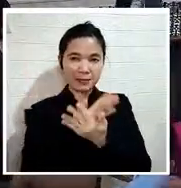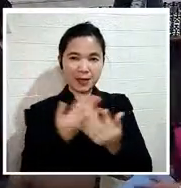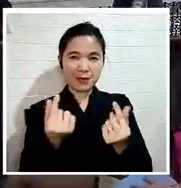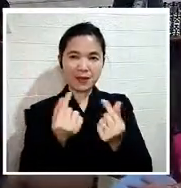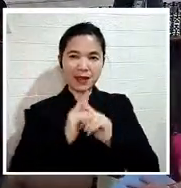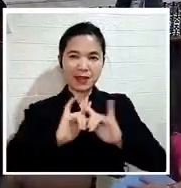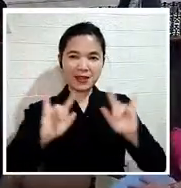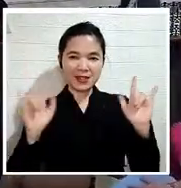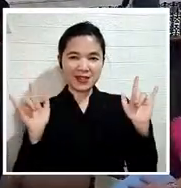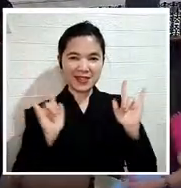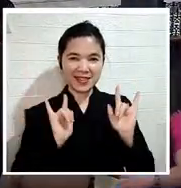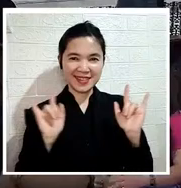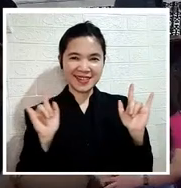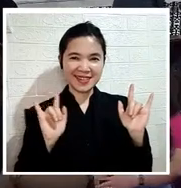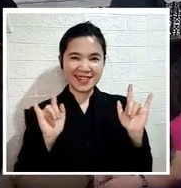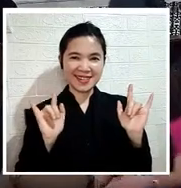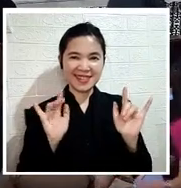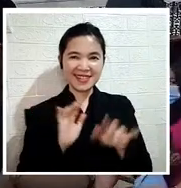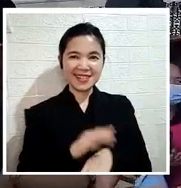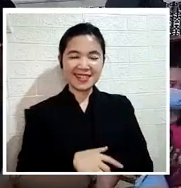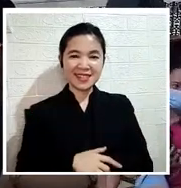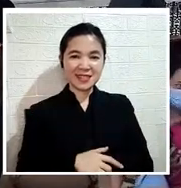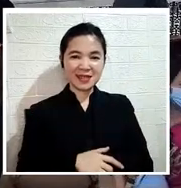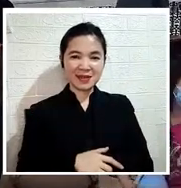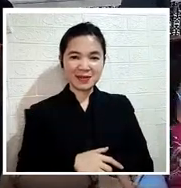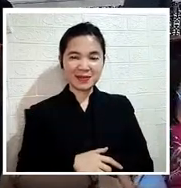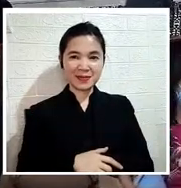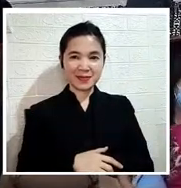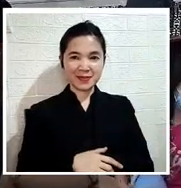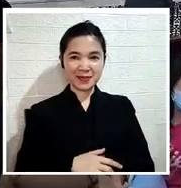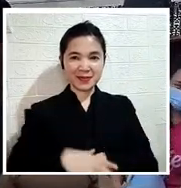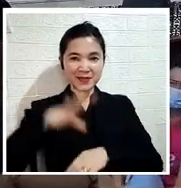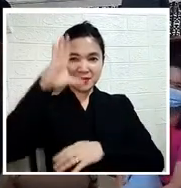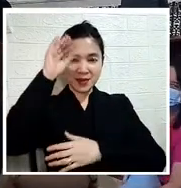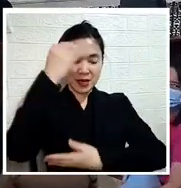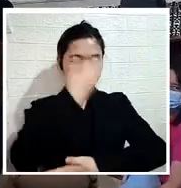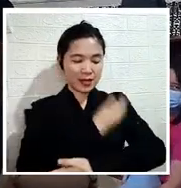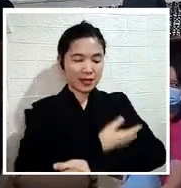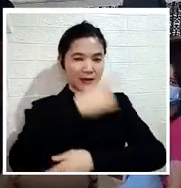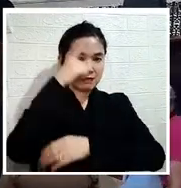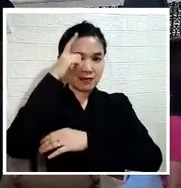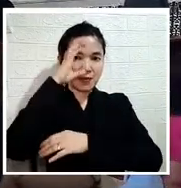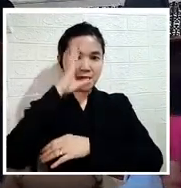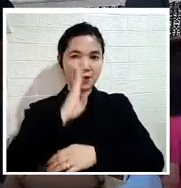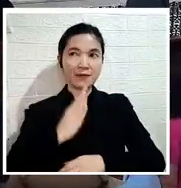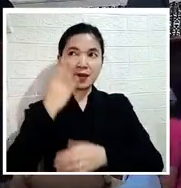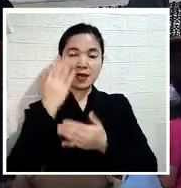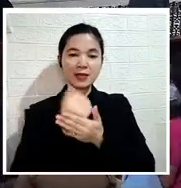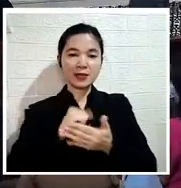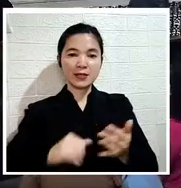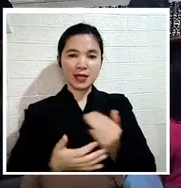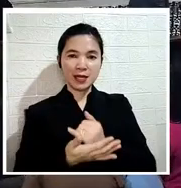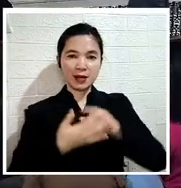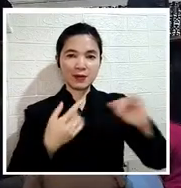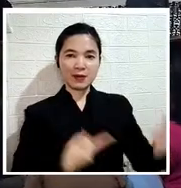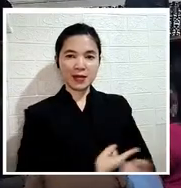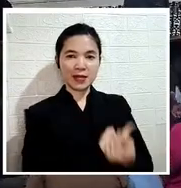Lamb of God, you take away the sin, stop the world,